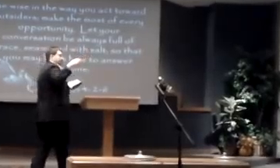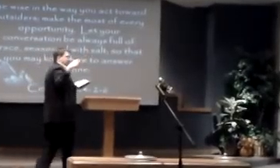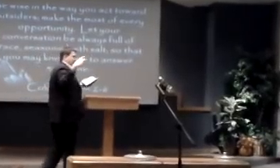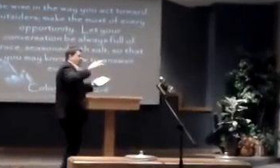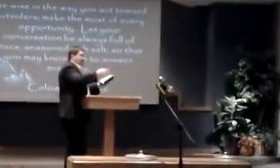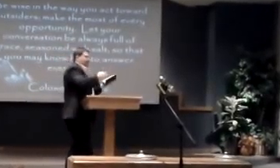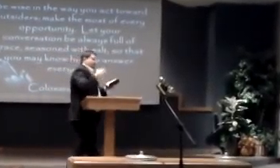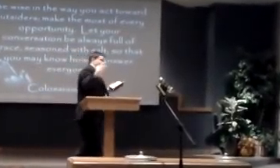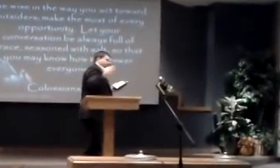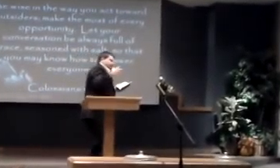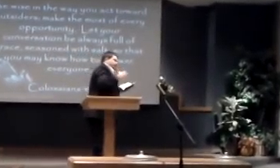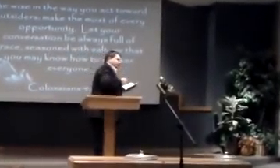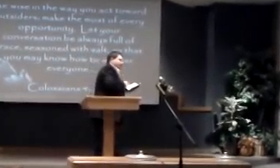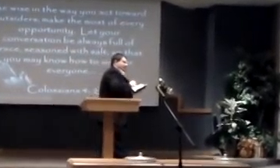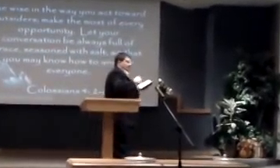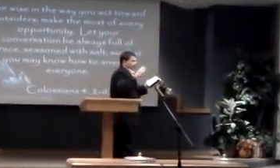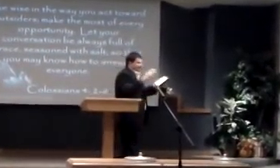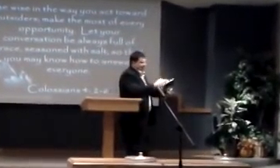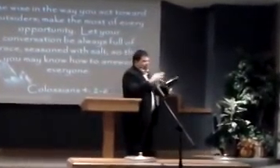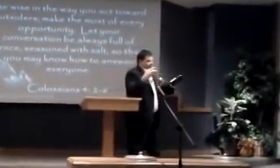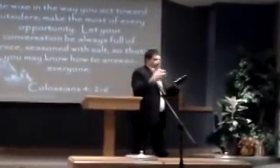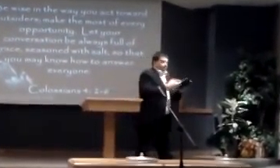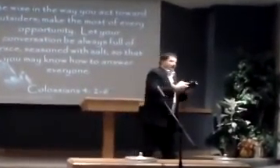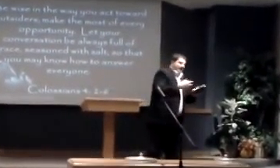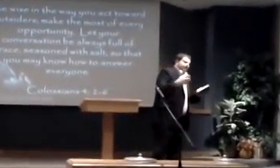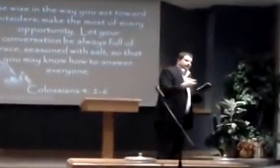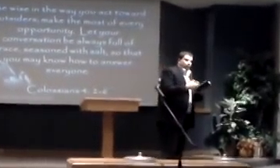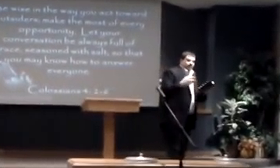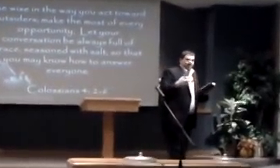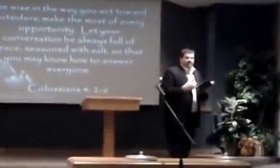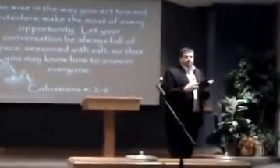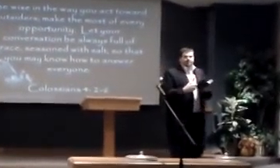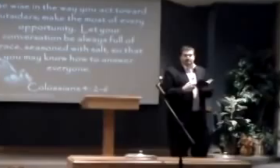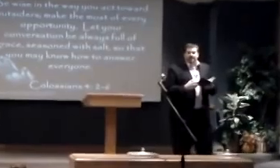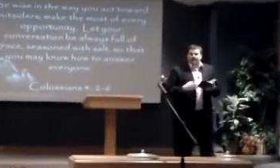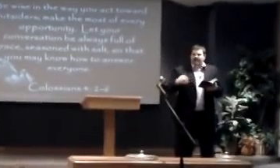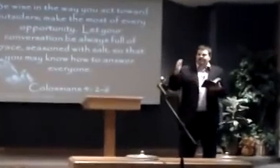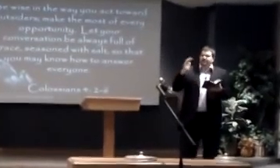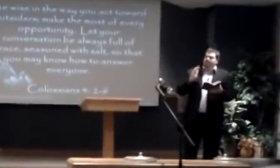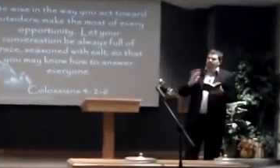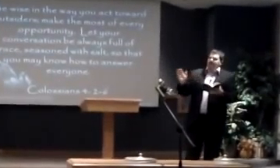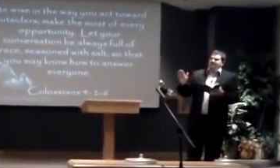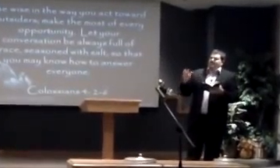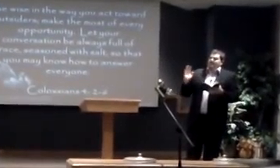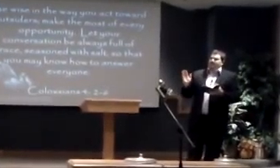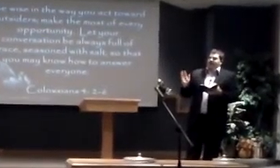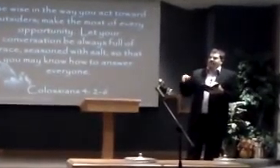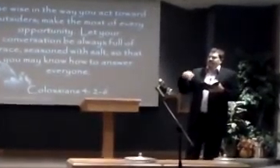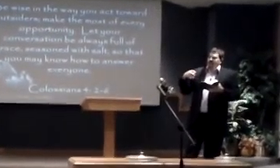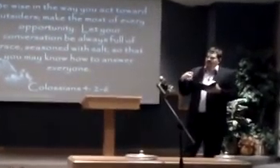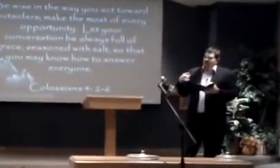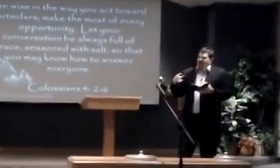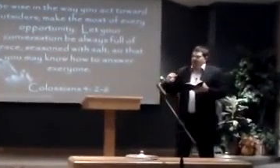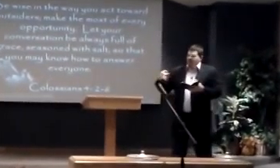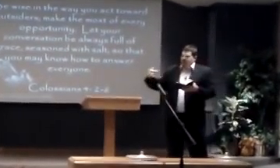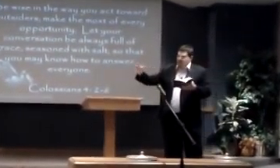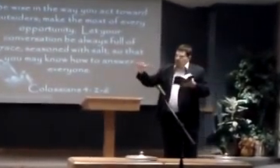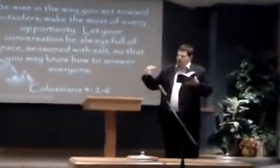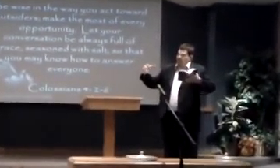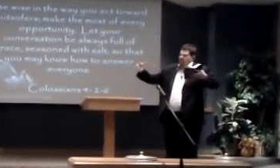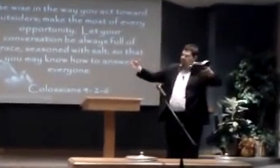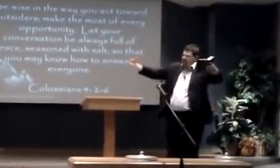What we do as a body, and the relationship that we have for one another, has a direct impact